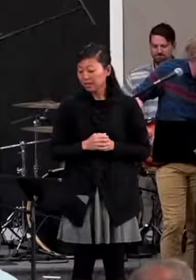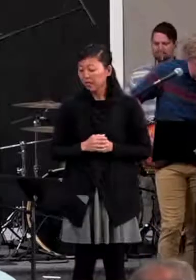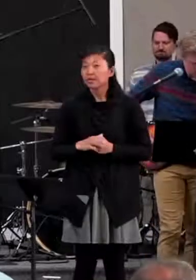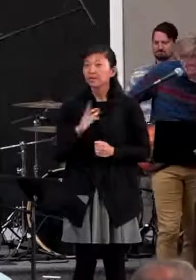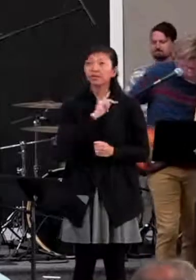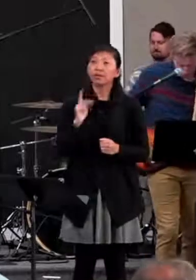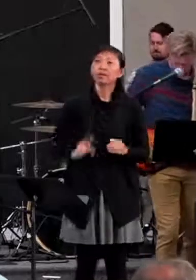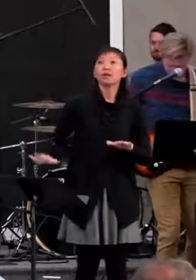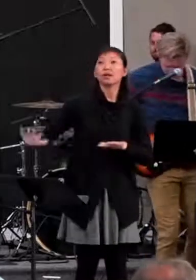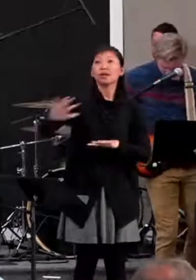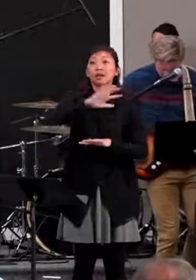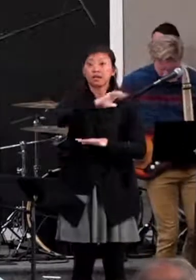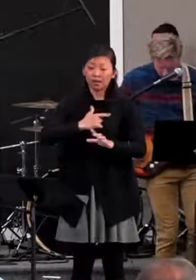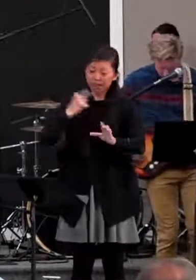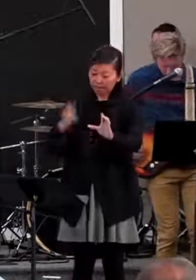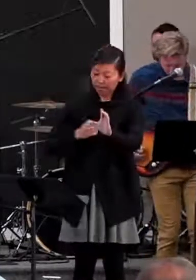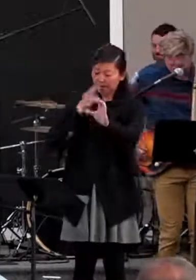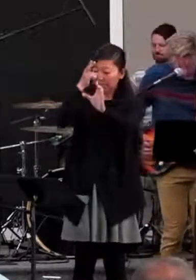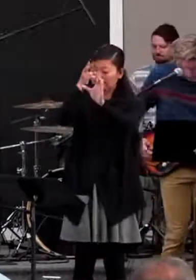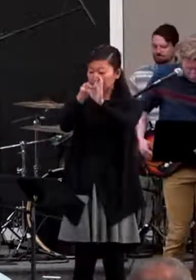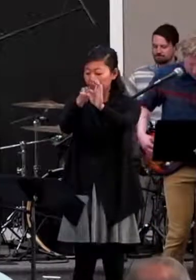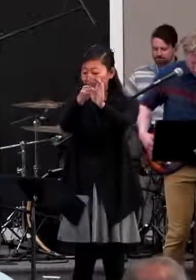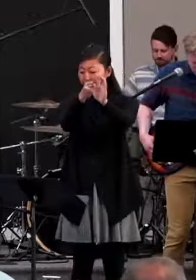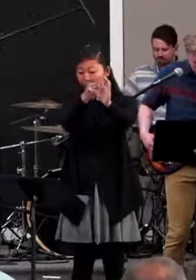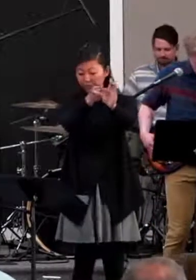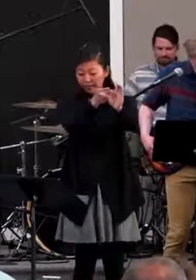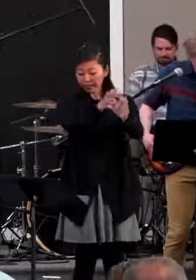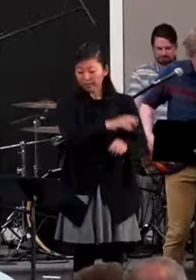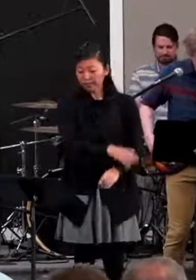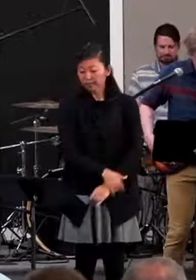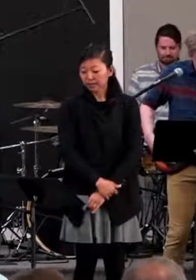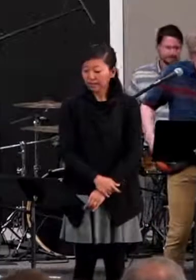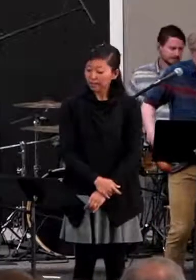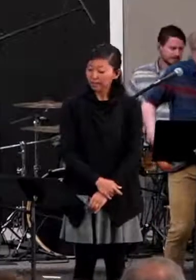Called into a kingdom that cannot be